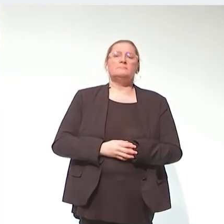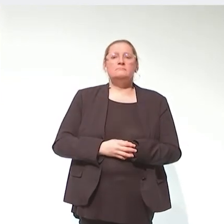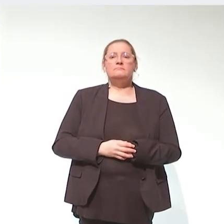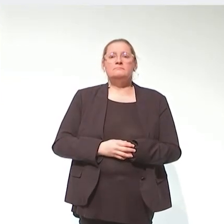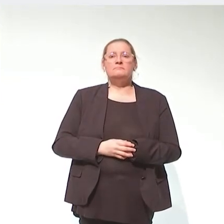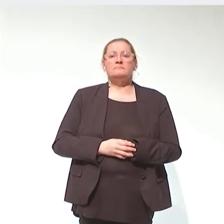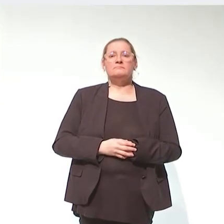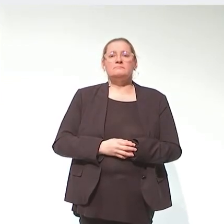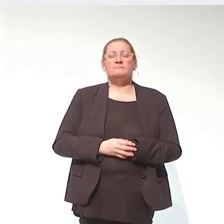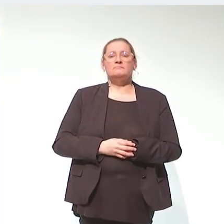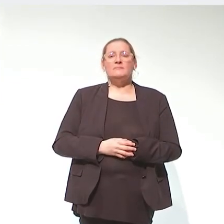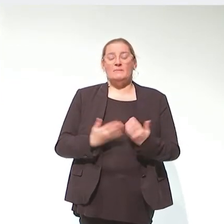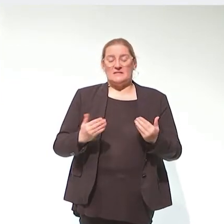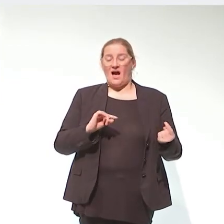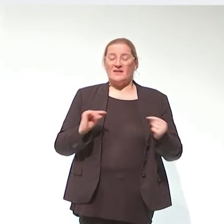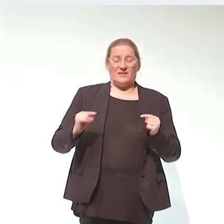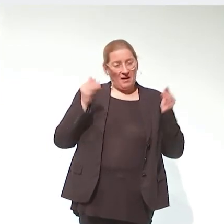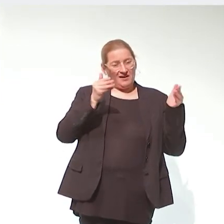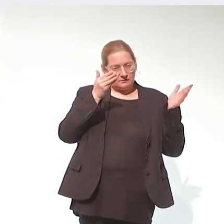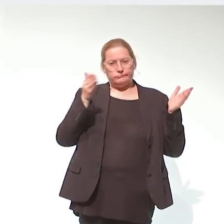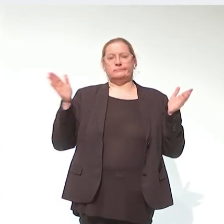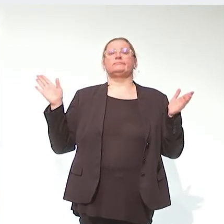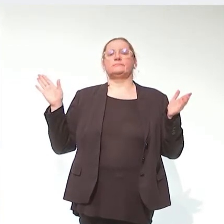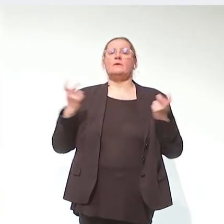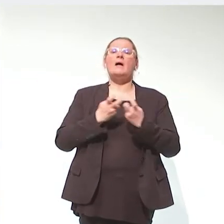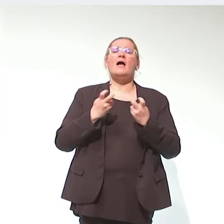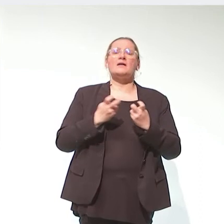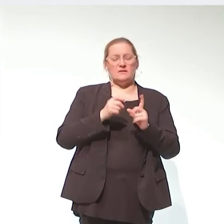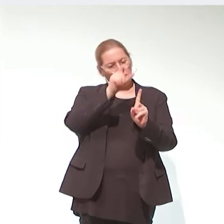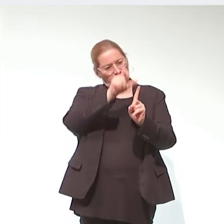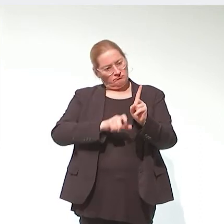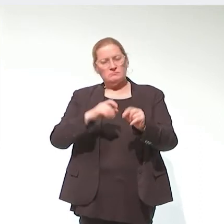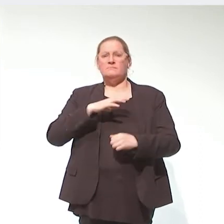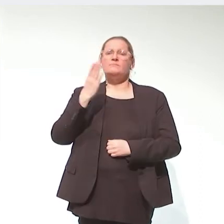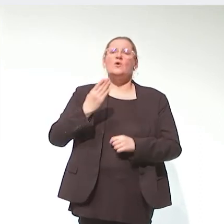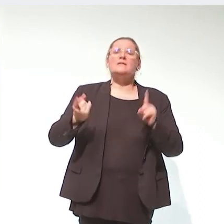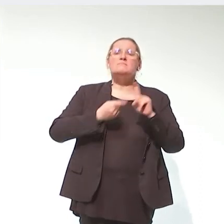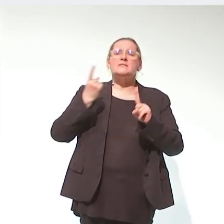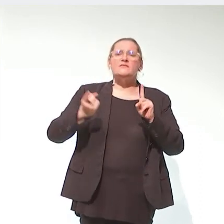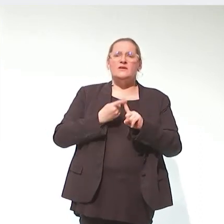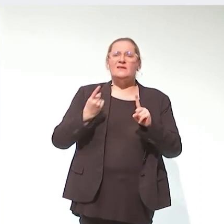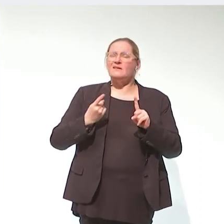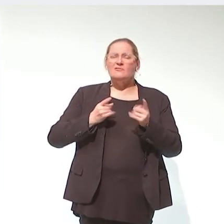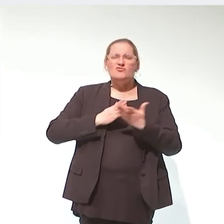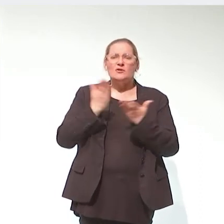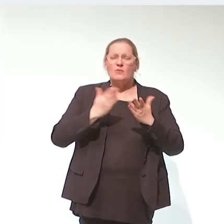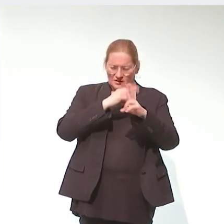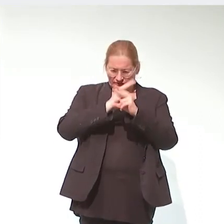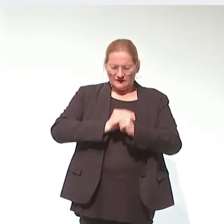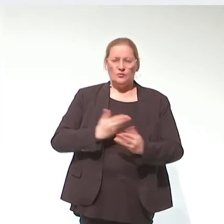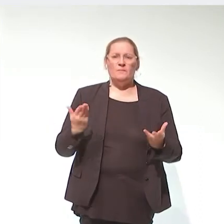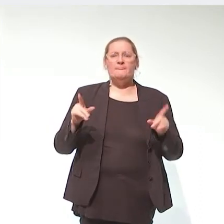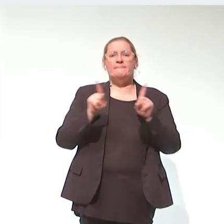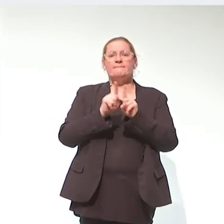like what are special needs and what is the difference of the group of students with special needs and the students with